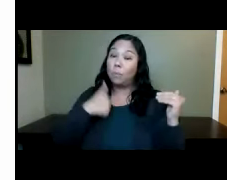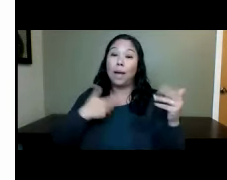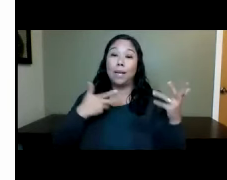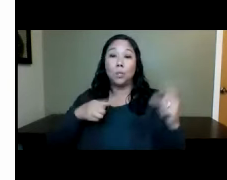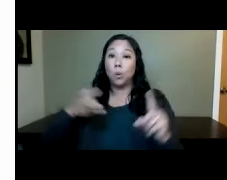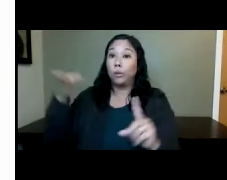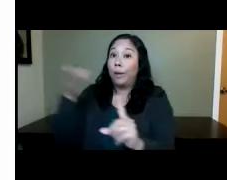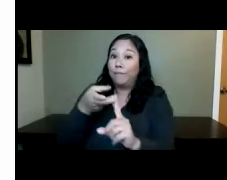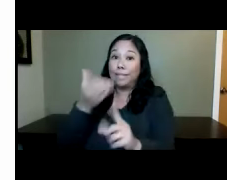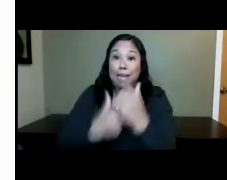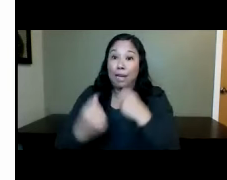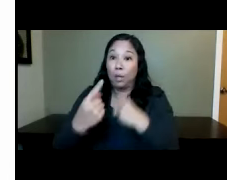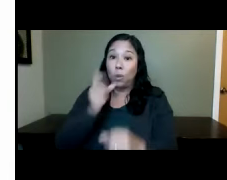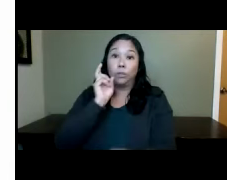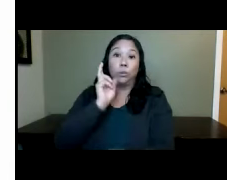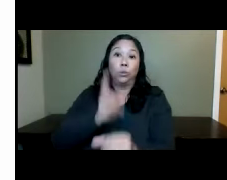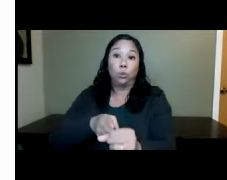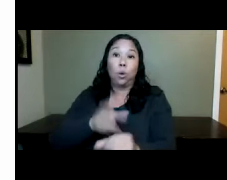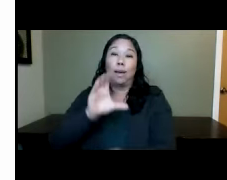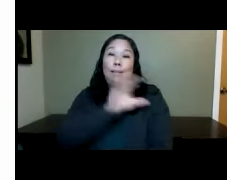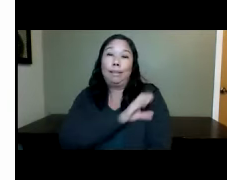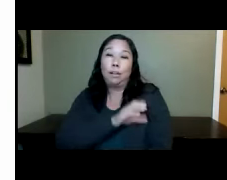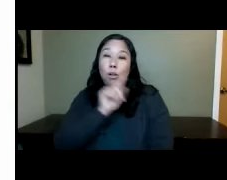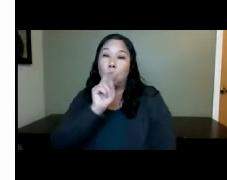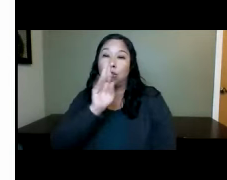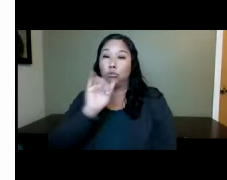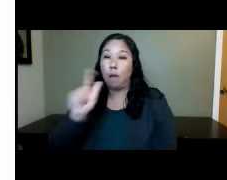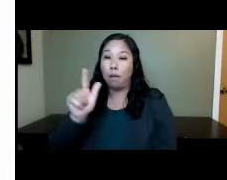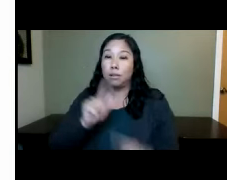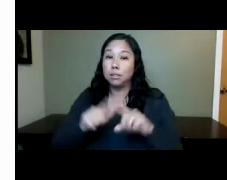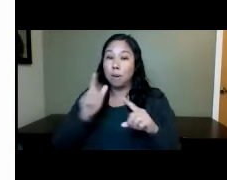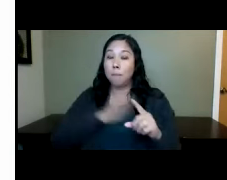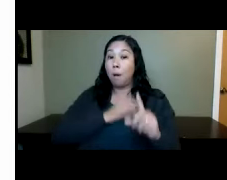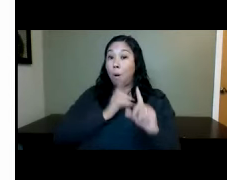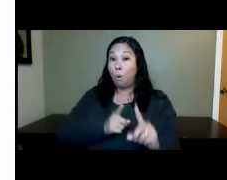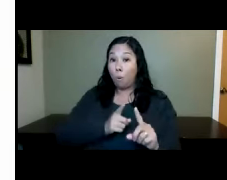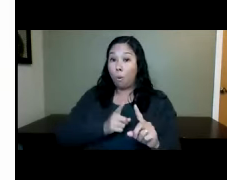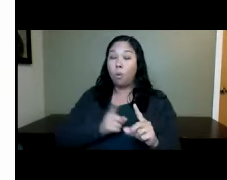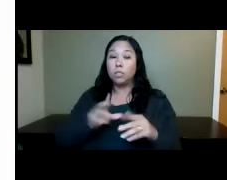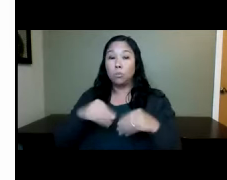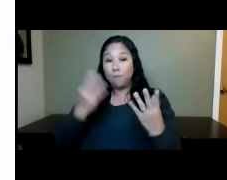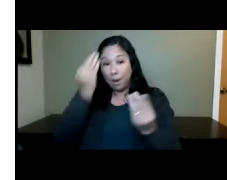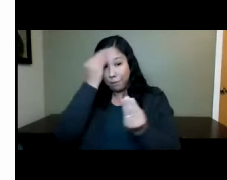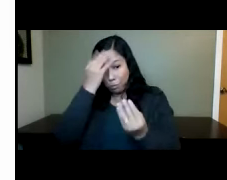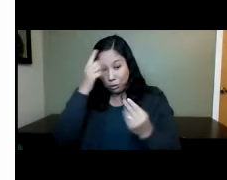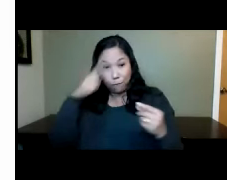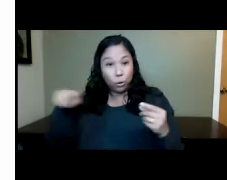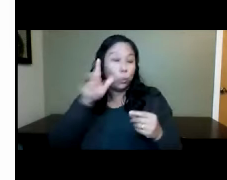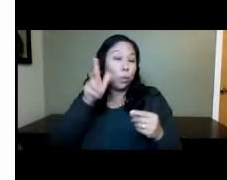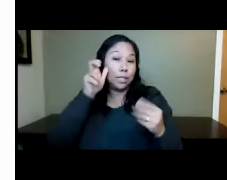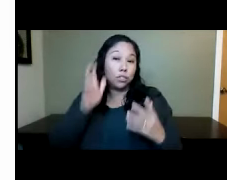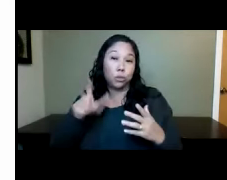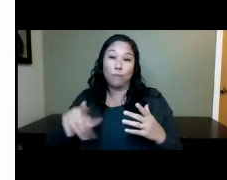in any clinical trials, but my goal is just to provide information for all you listeners so that you feel more